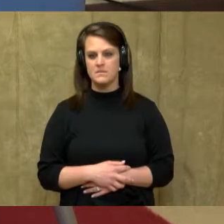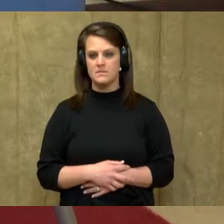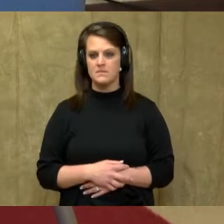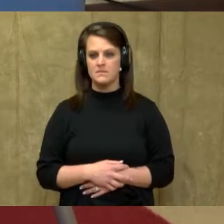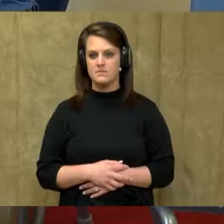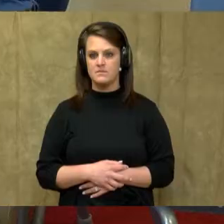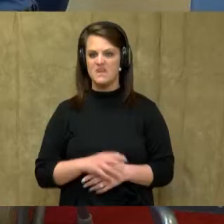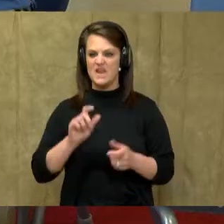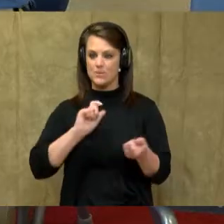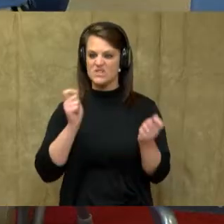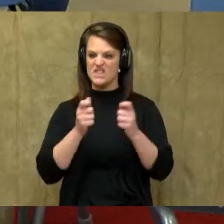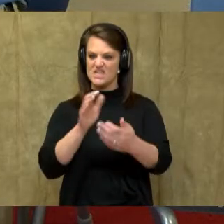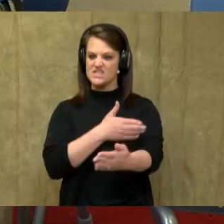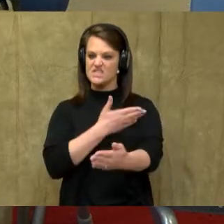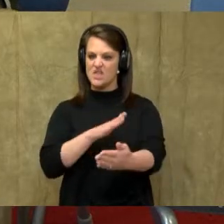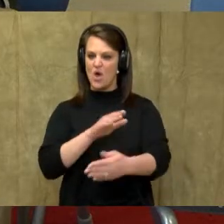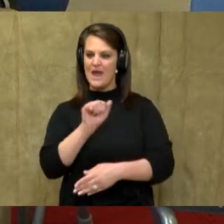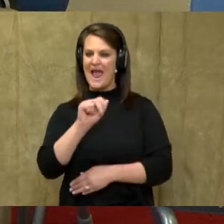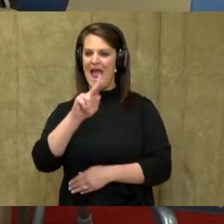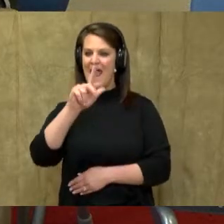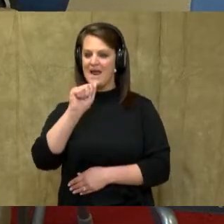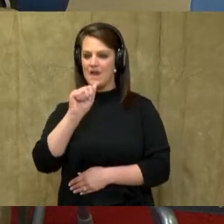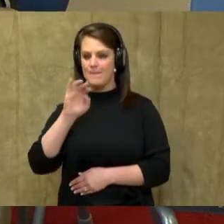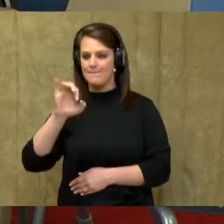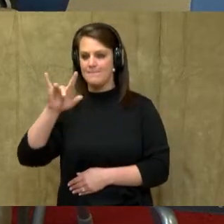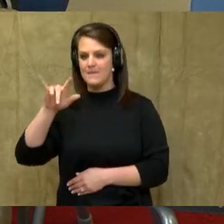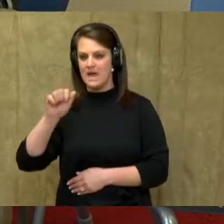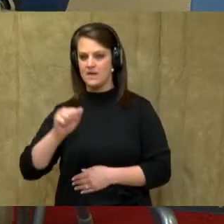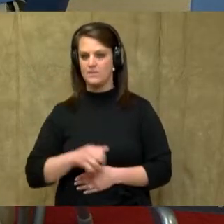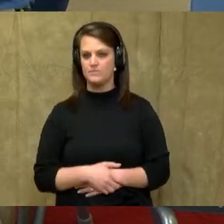And we'll switch to the song Acca-Bacca.